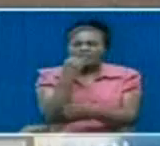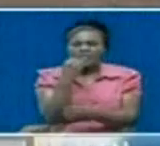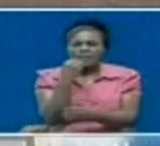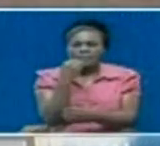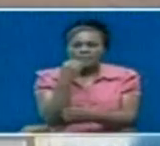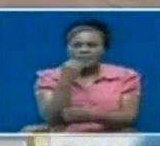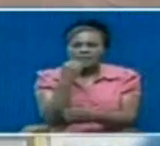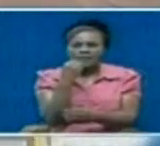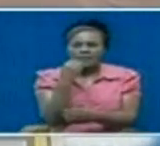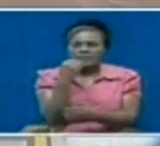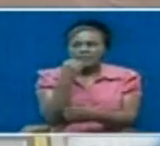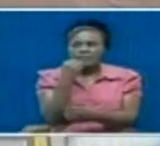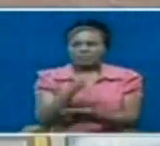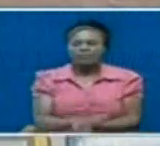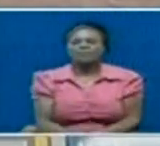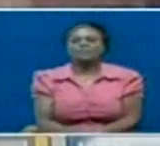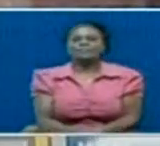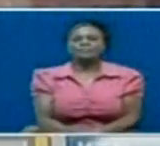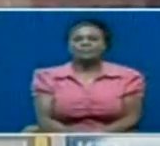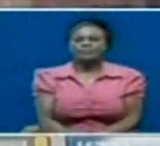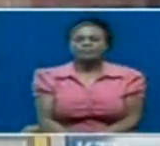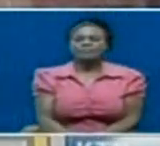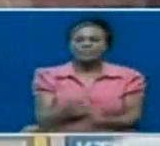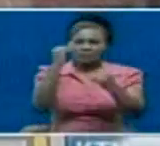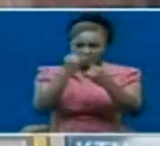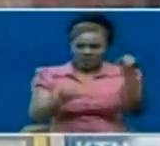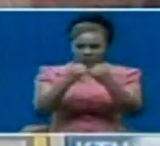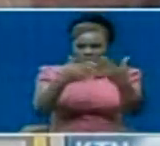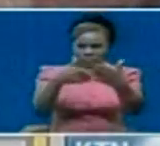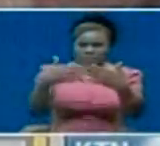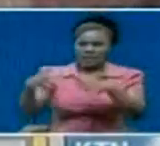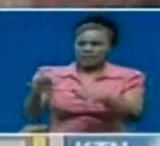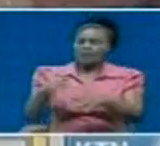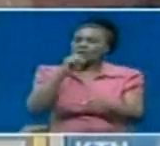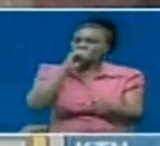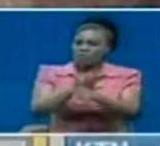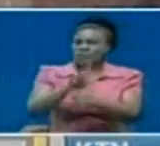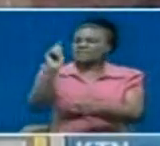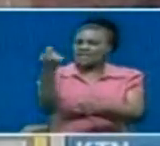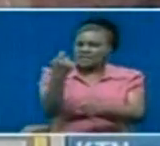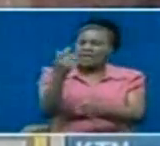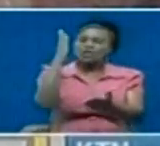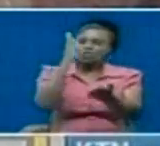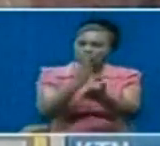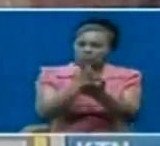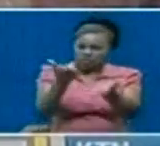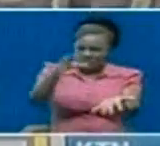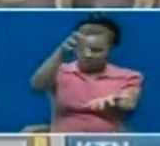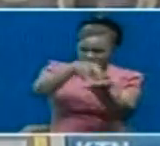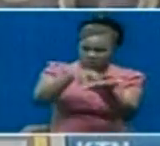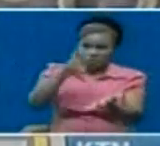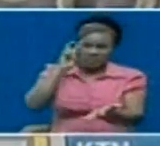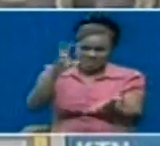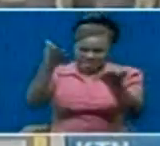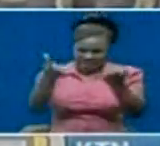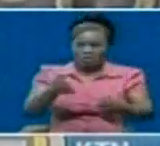is a national issue. It's a national. All right, finally, before I let you go, give Kenyans an assurance that even with this, what we are seeing right now